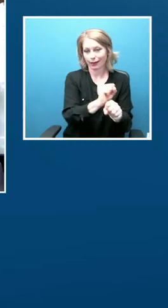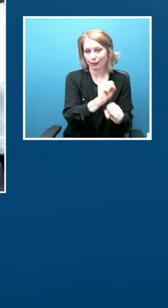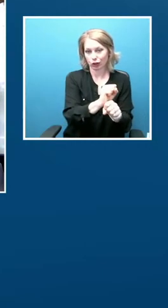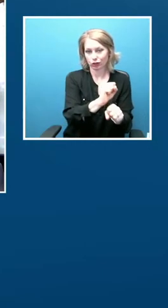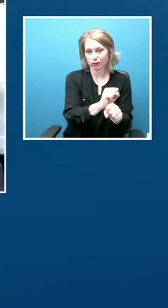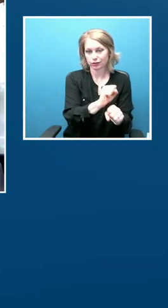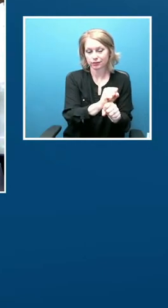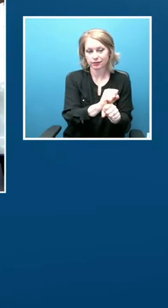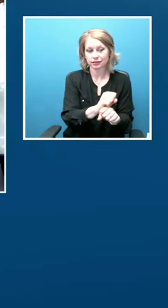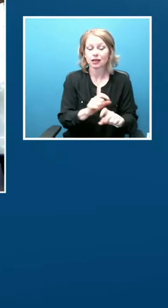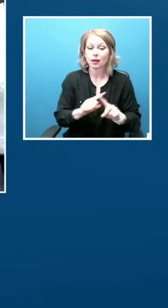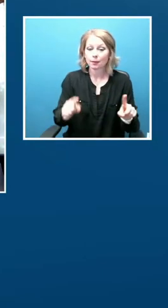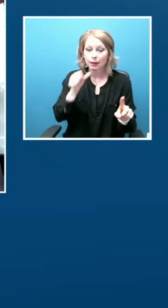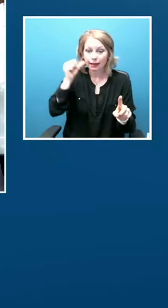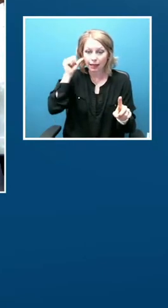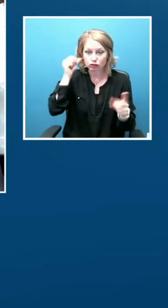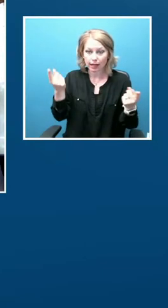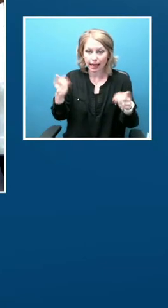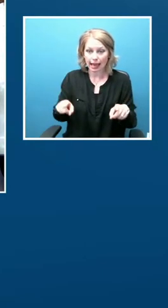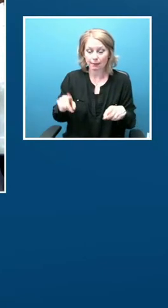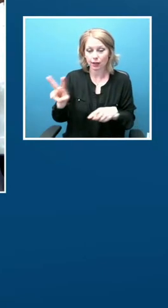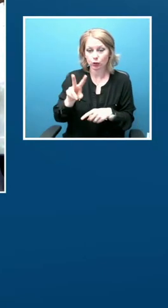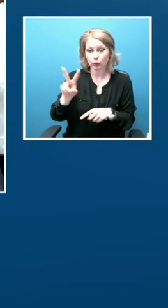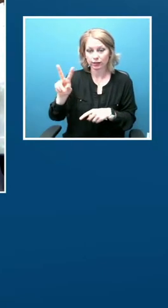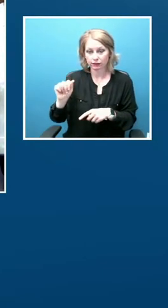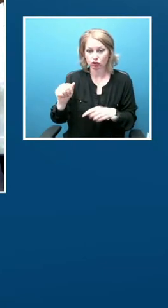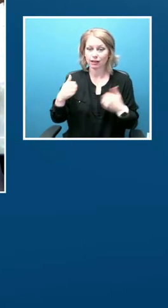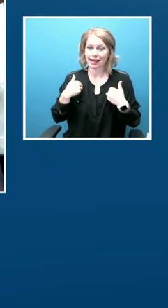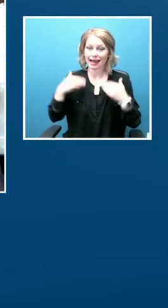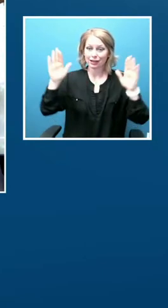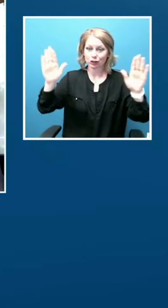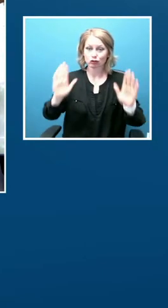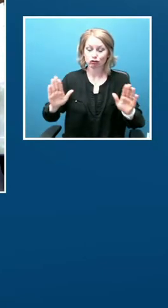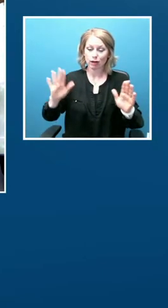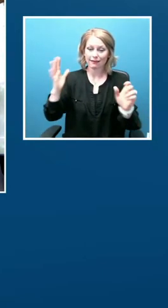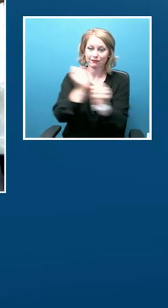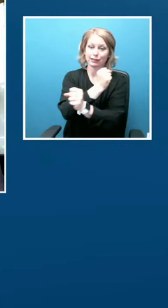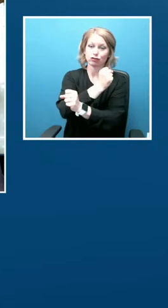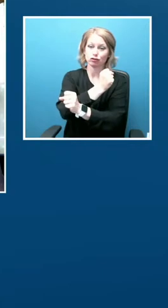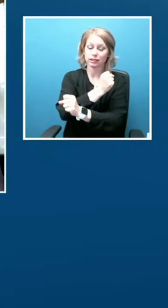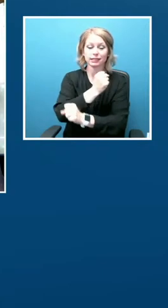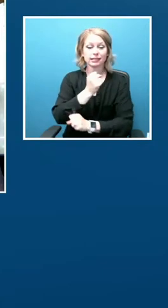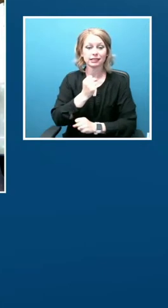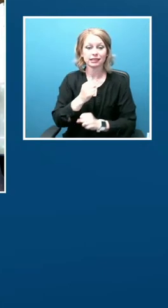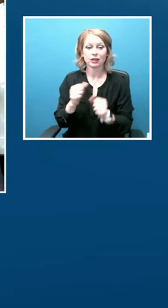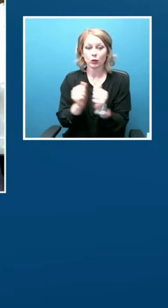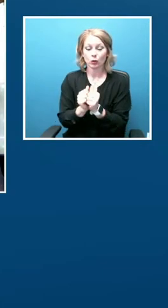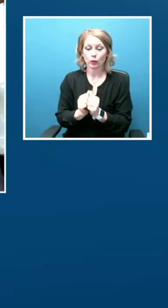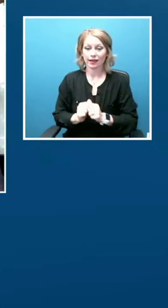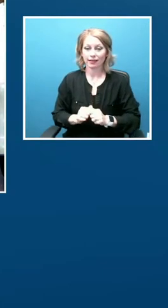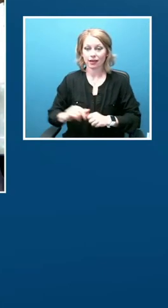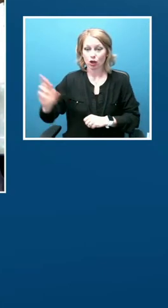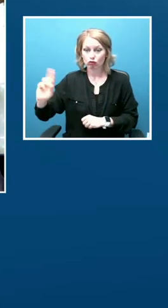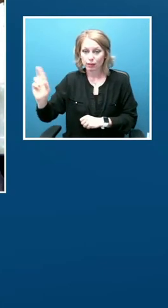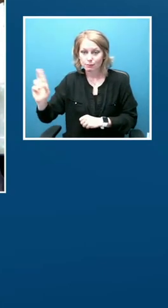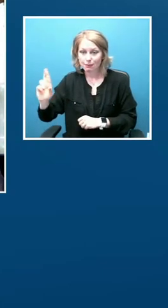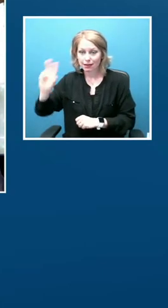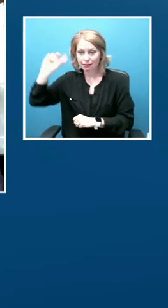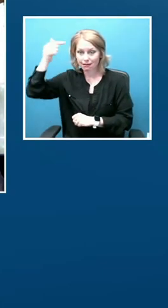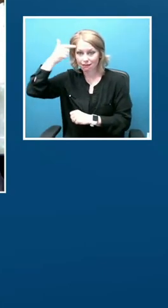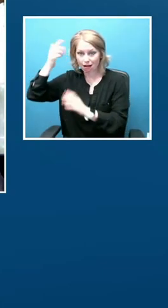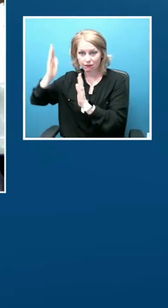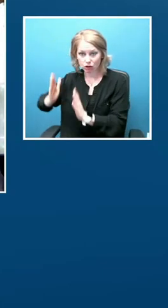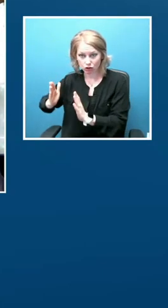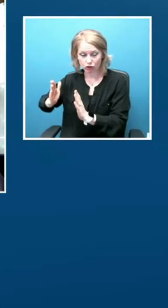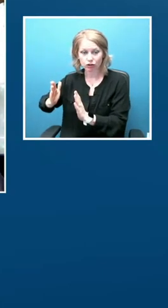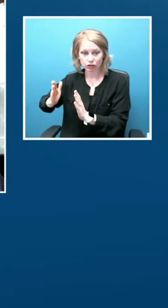yesterday here in West Virginia, we had a great victory when we took on the Republican governor who had elected with the